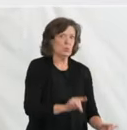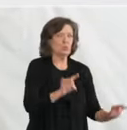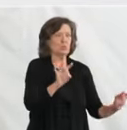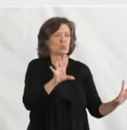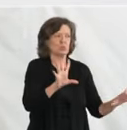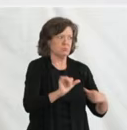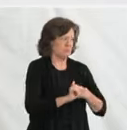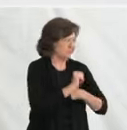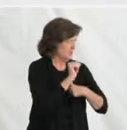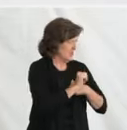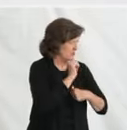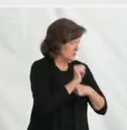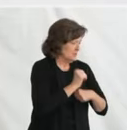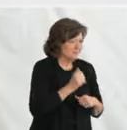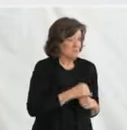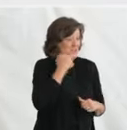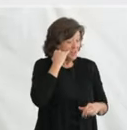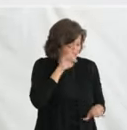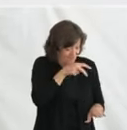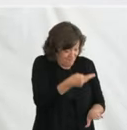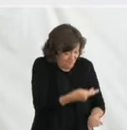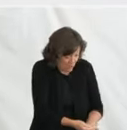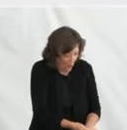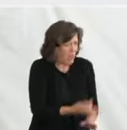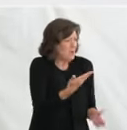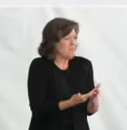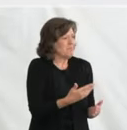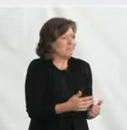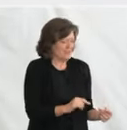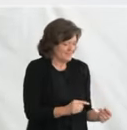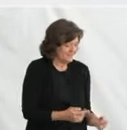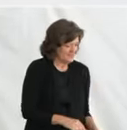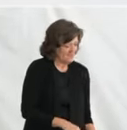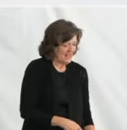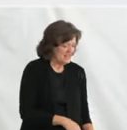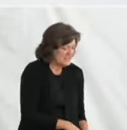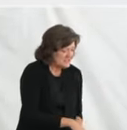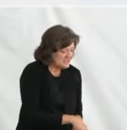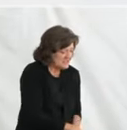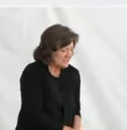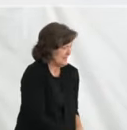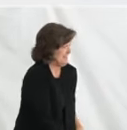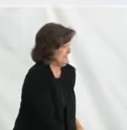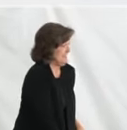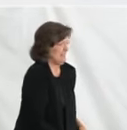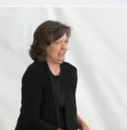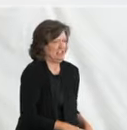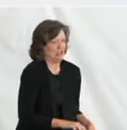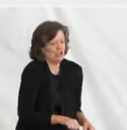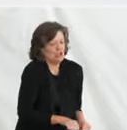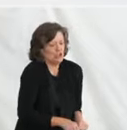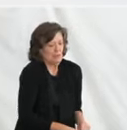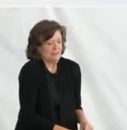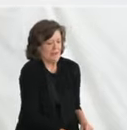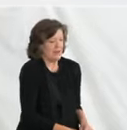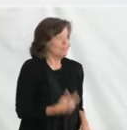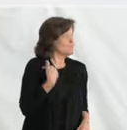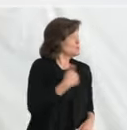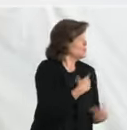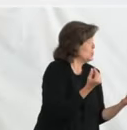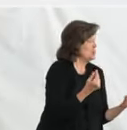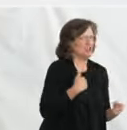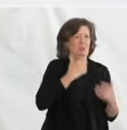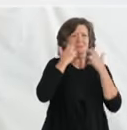Mortal peril. If he had fallen from that height, he could have twisted his ankle or skinned his knee. And we all started yelling, help,